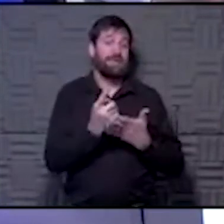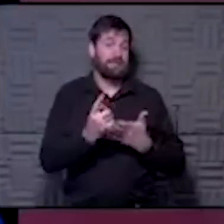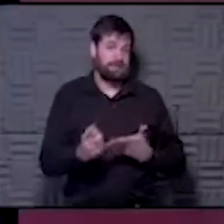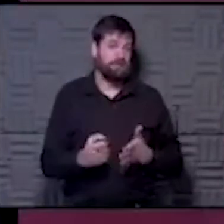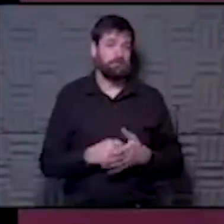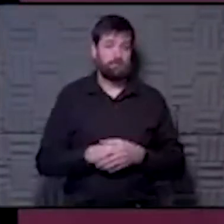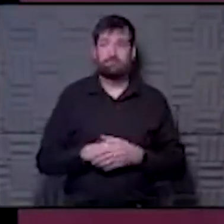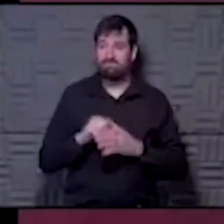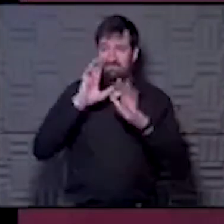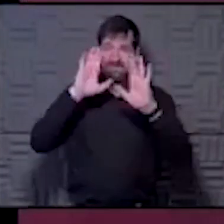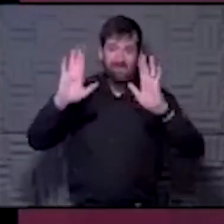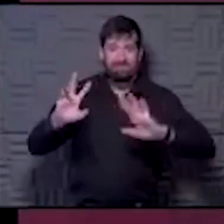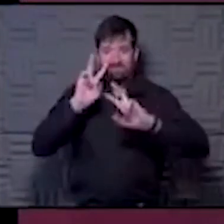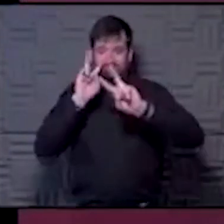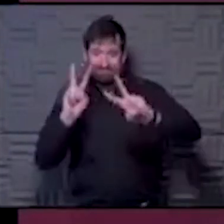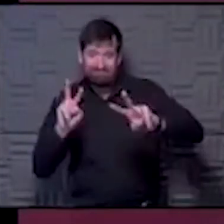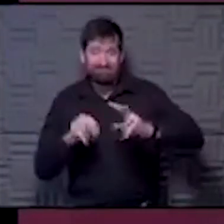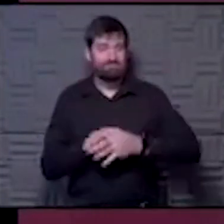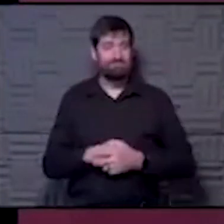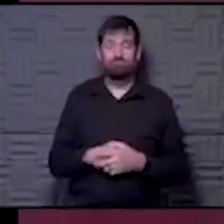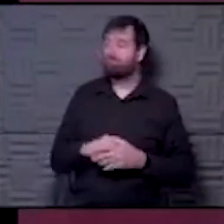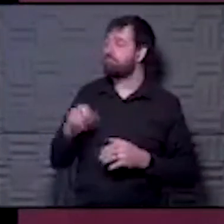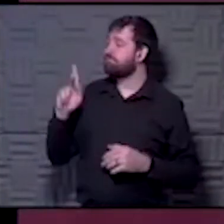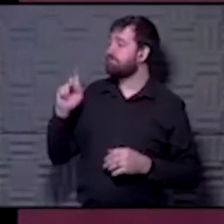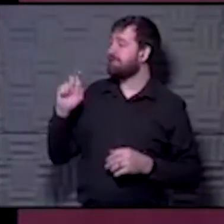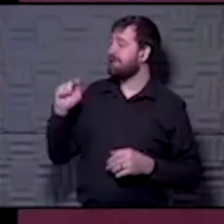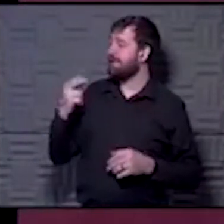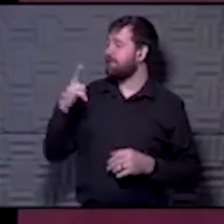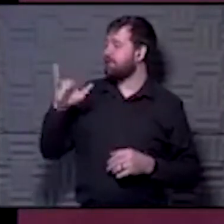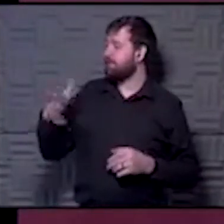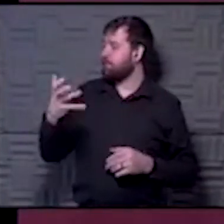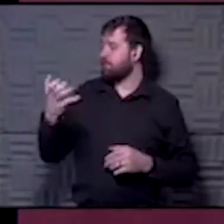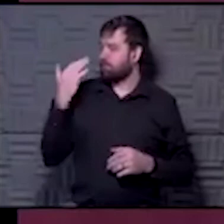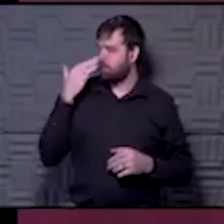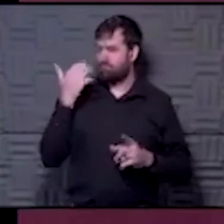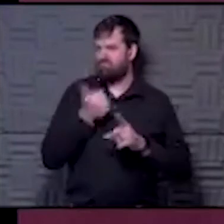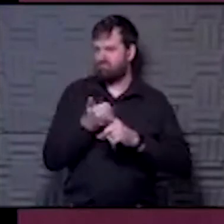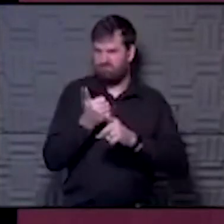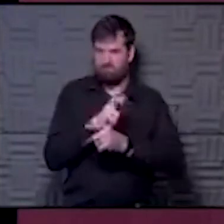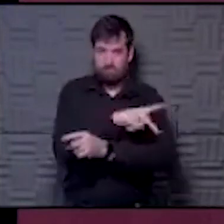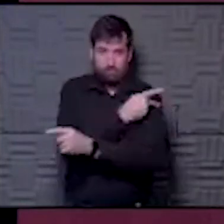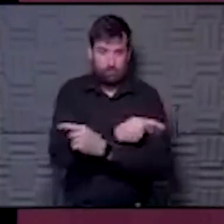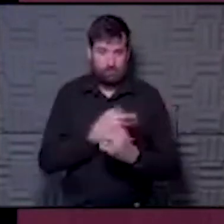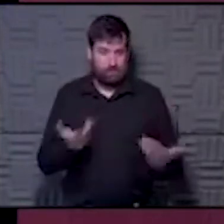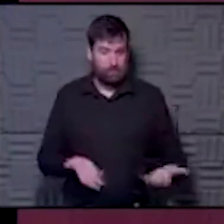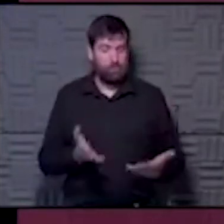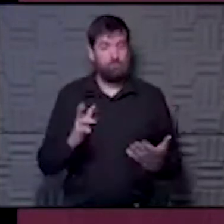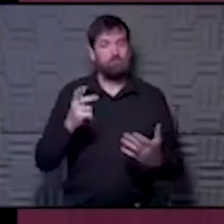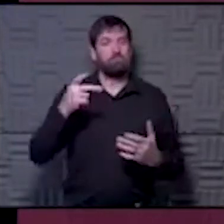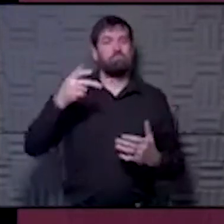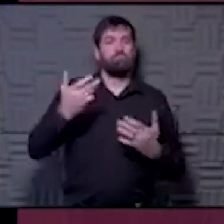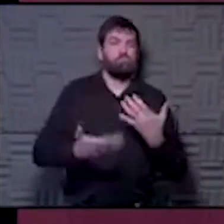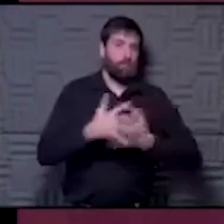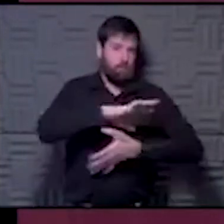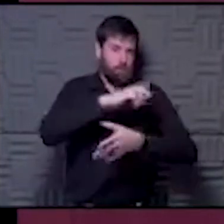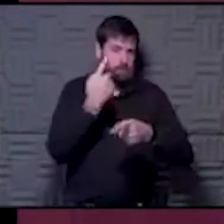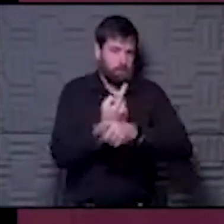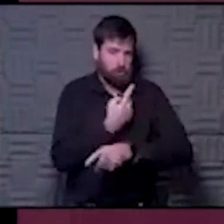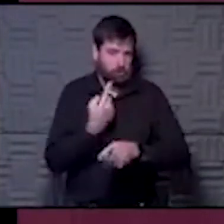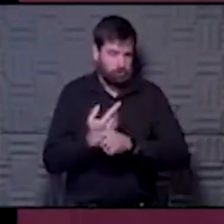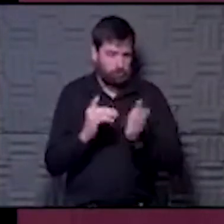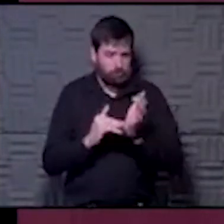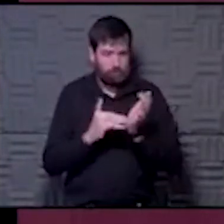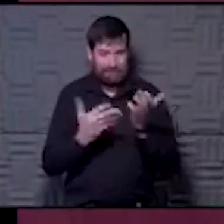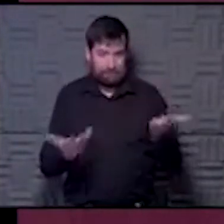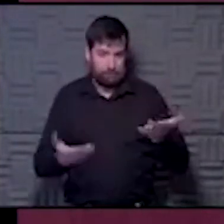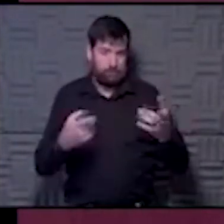that'd be Yeah. awesome. I'm looking forward to it. So Kathy wants to know, she is a patient here, her primary care physician is here, her specialists